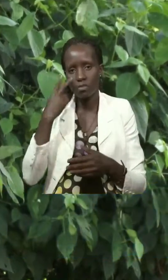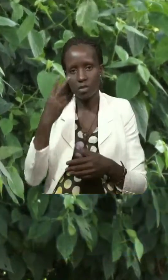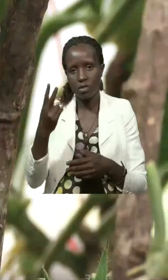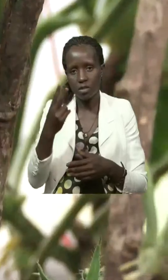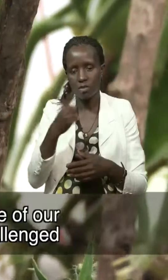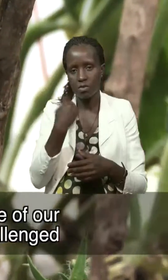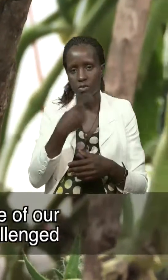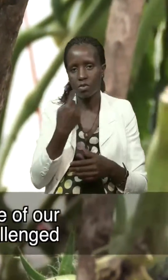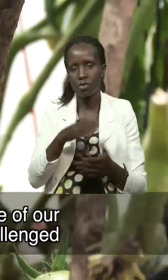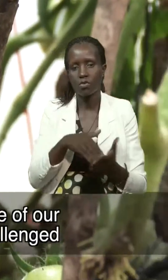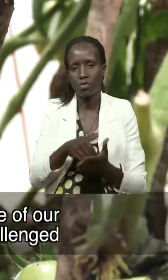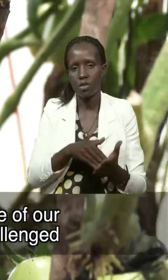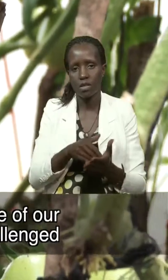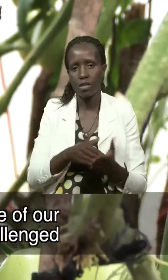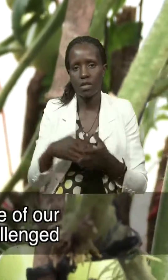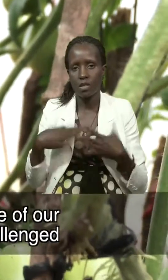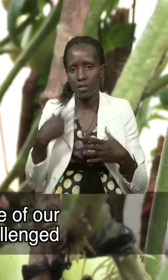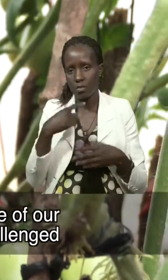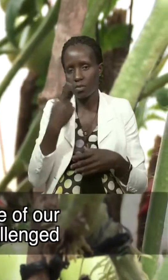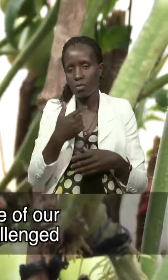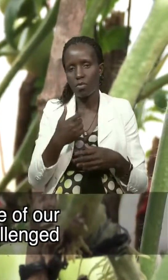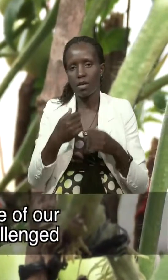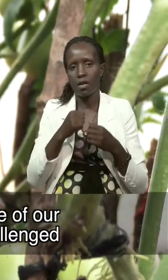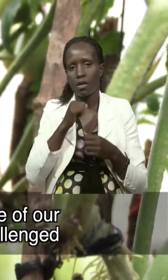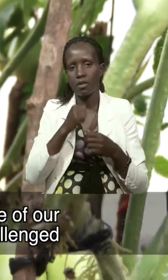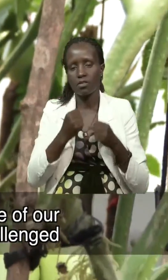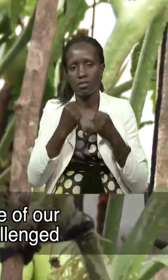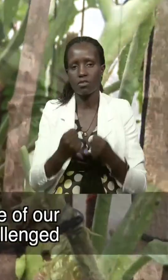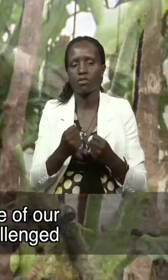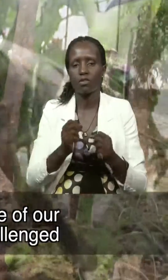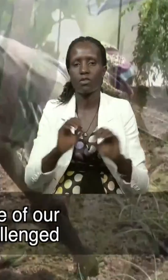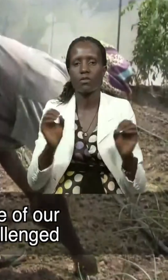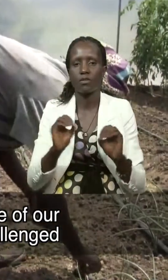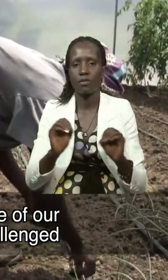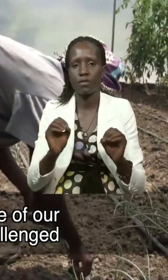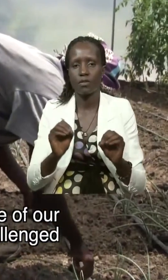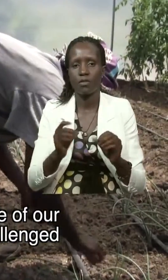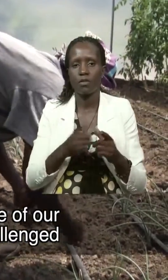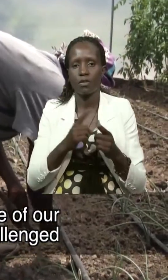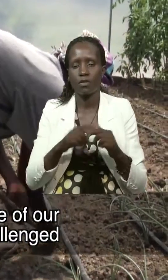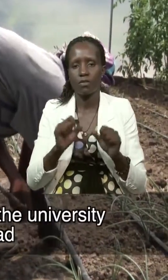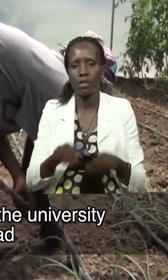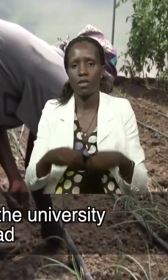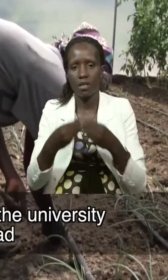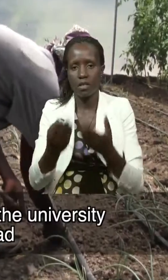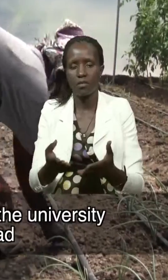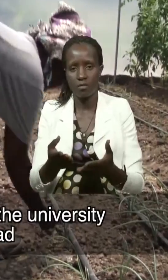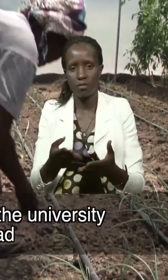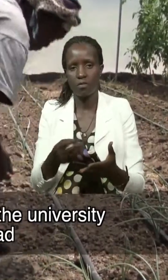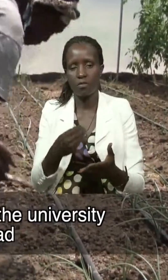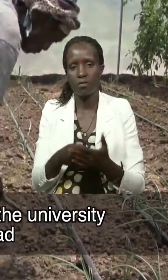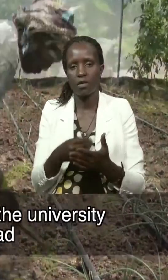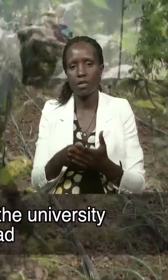tutaangalia ule mdhaifu. Kuna watu hawana nguvu sana kwa kinyumbani, tutampatia tumpike